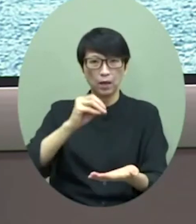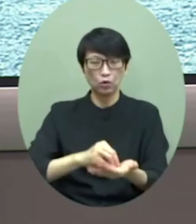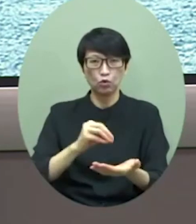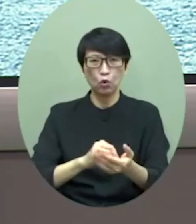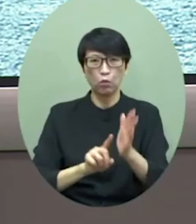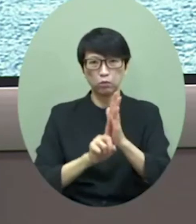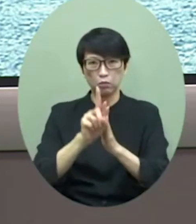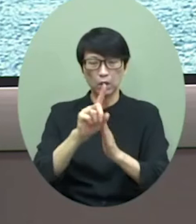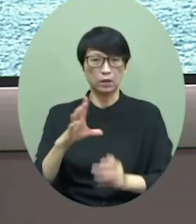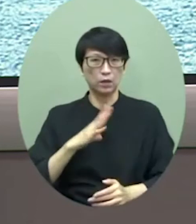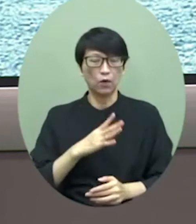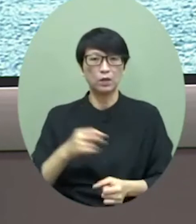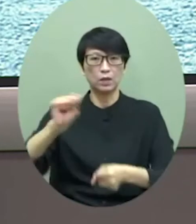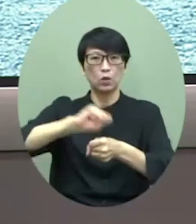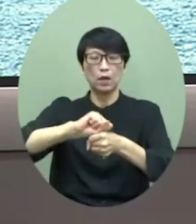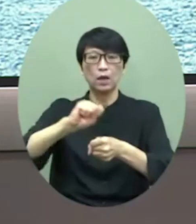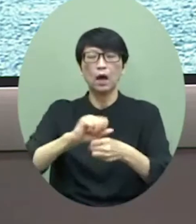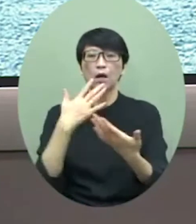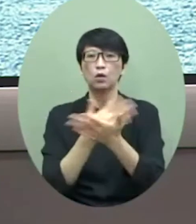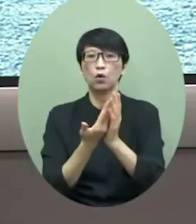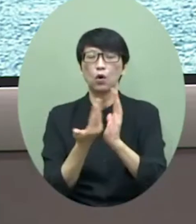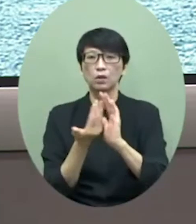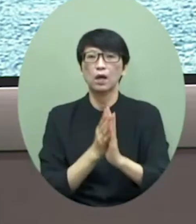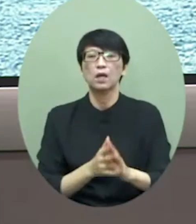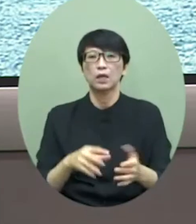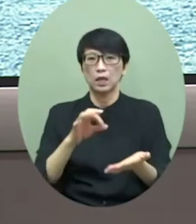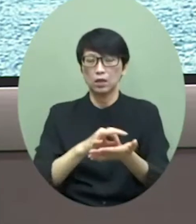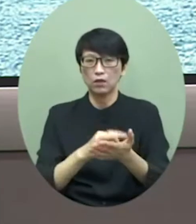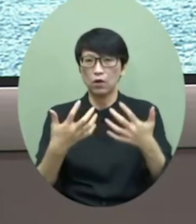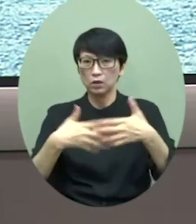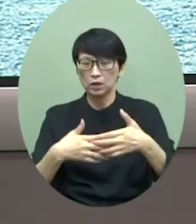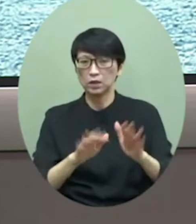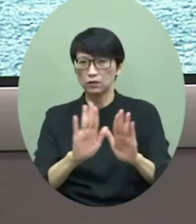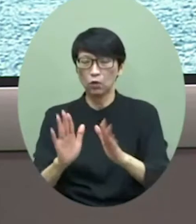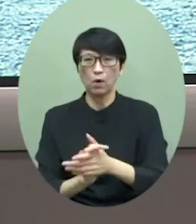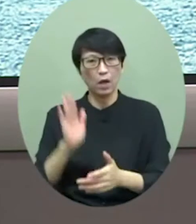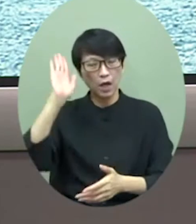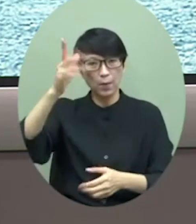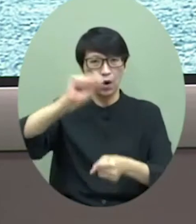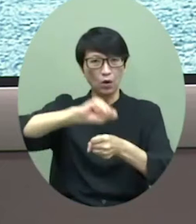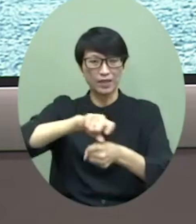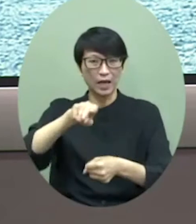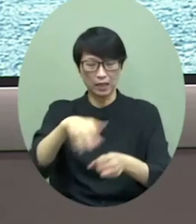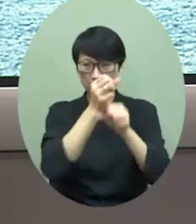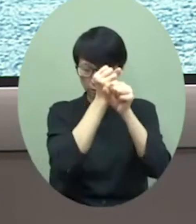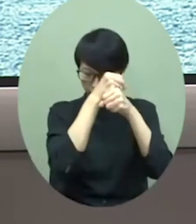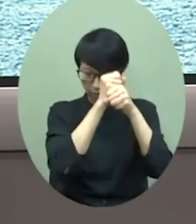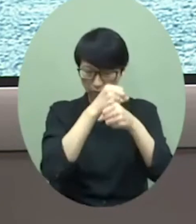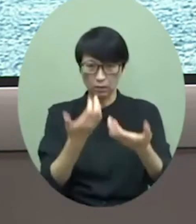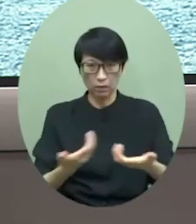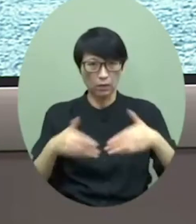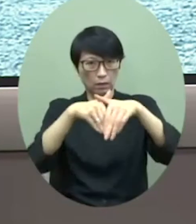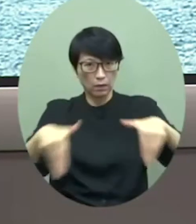early isolation, and early treatment. Of course, if we do more testing, we would need more facilities. So